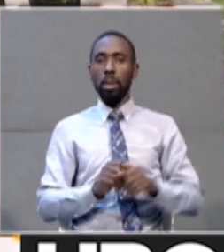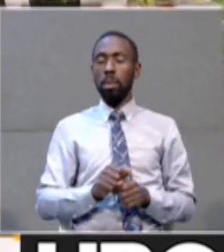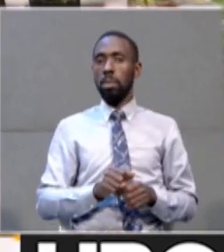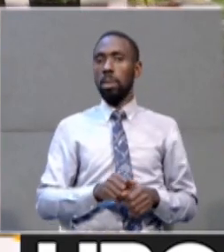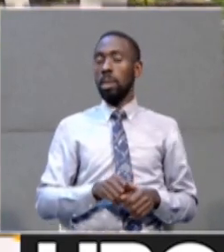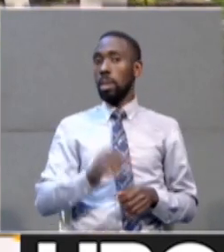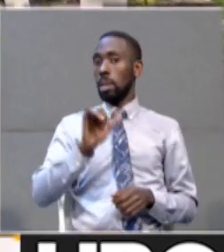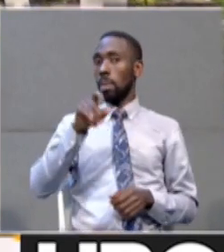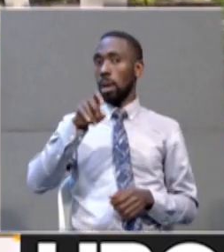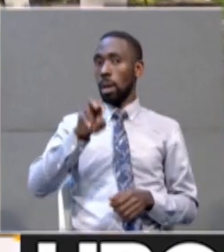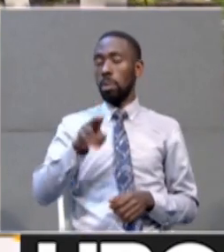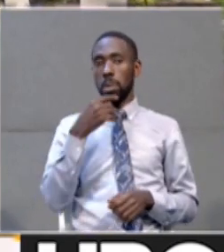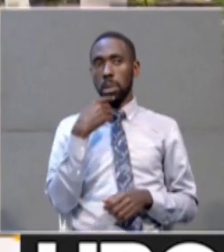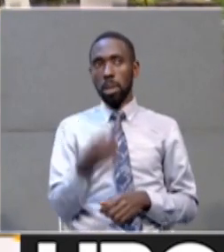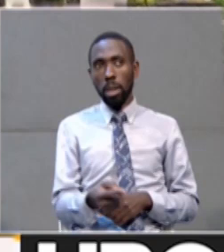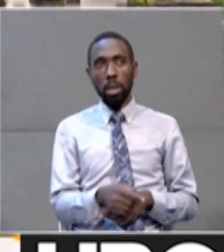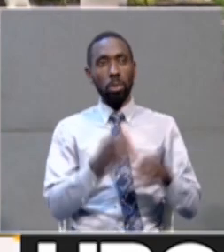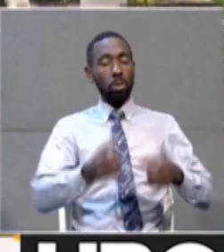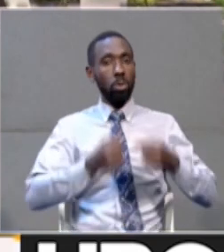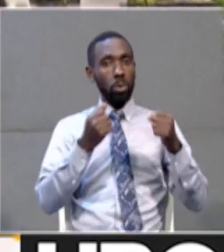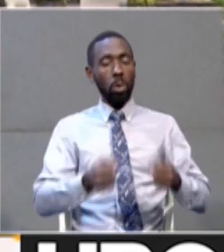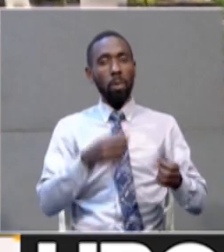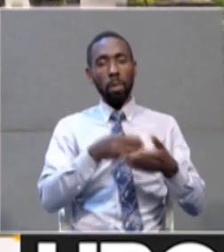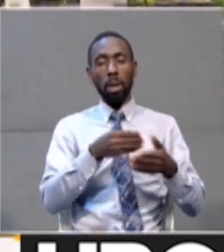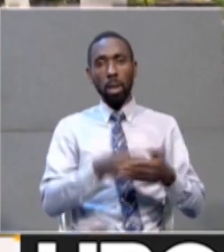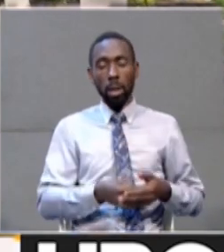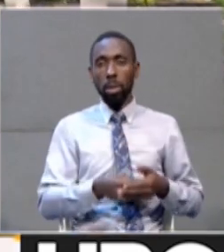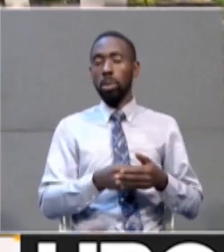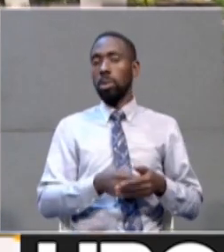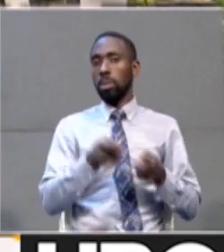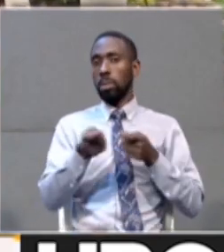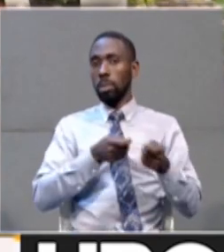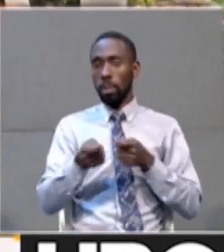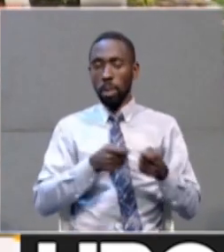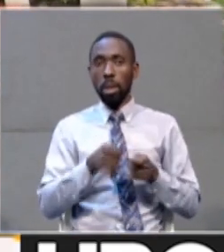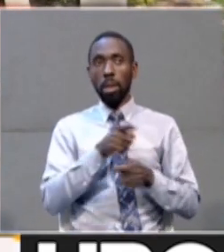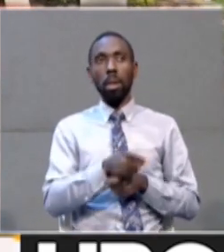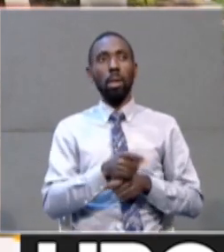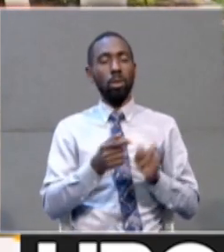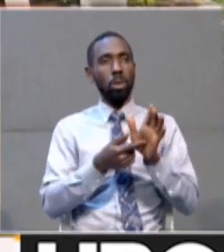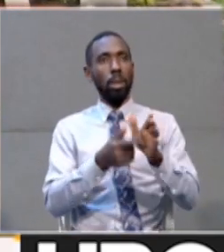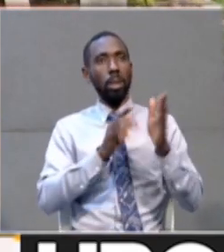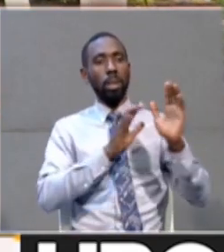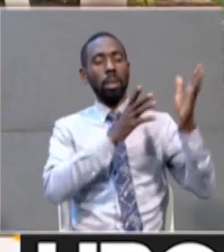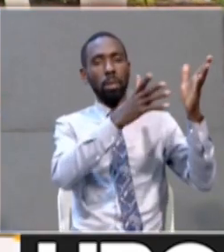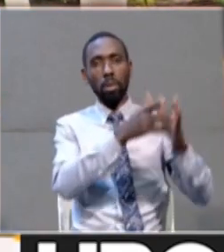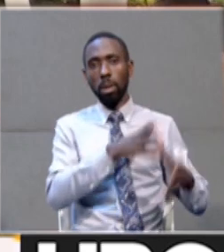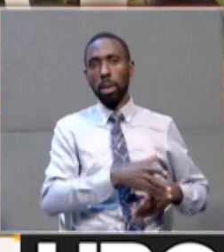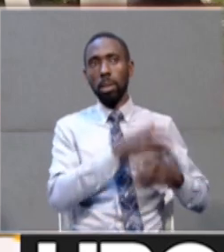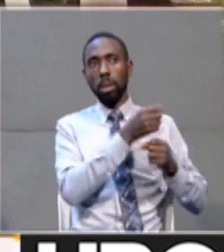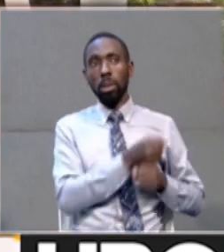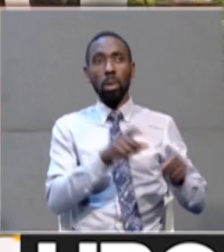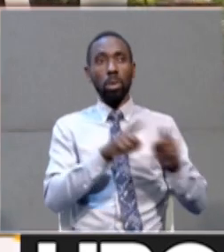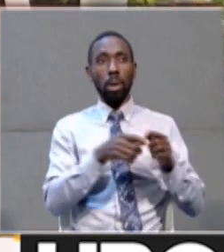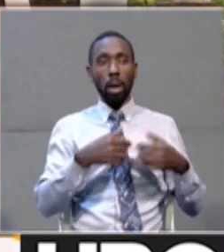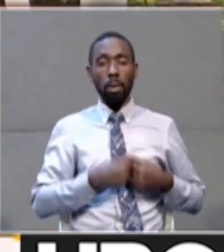health effort with the Ministry of Uganda and with local partners. Of course, the United States has been doing